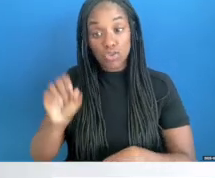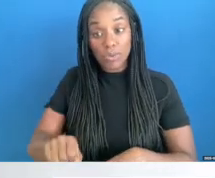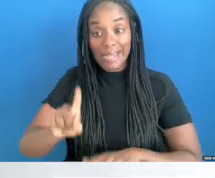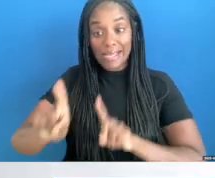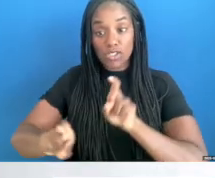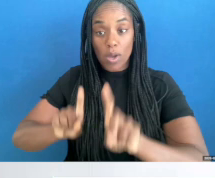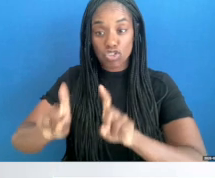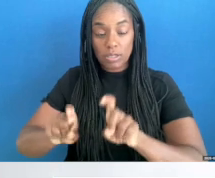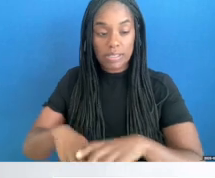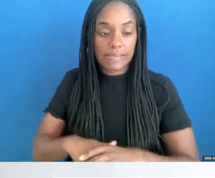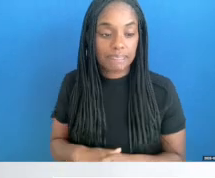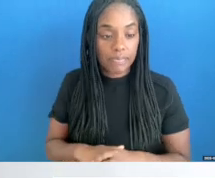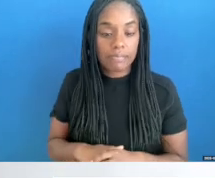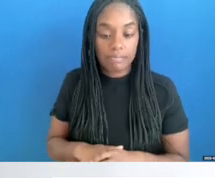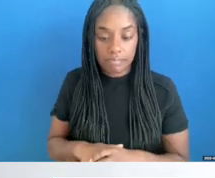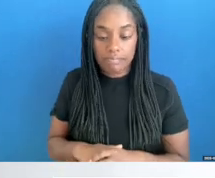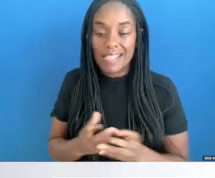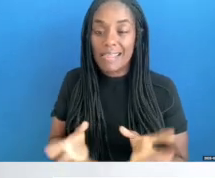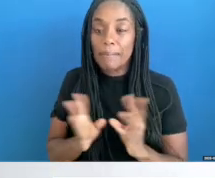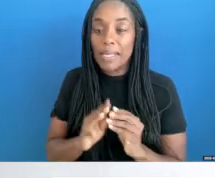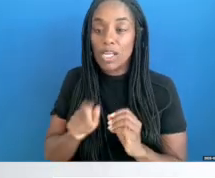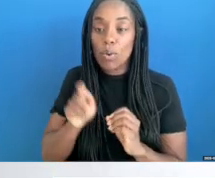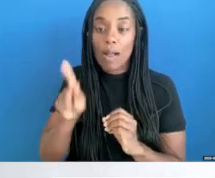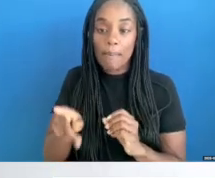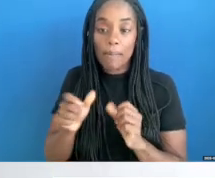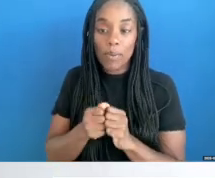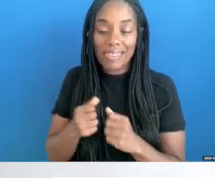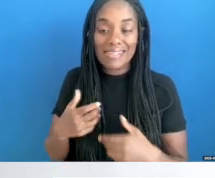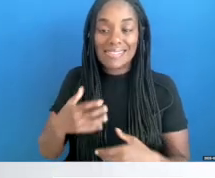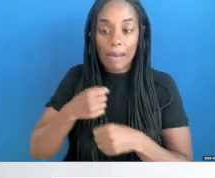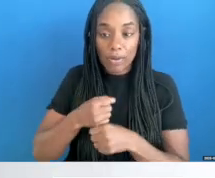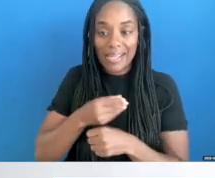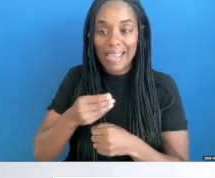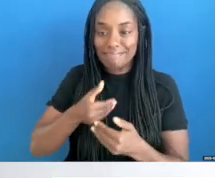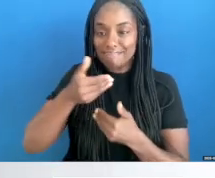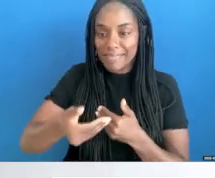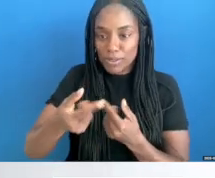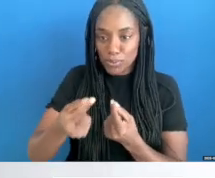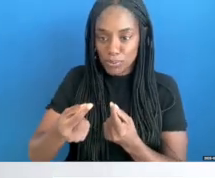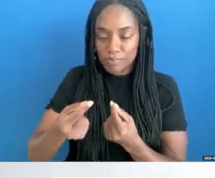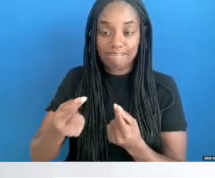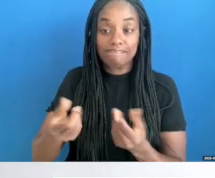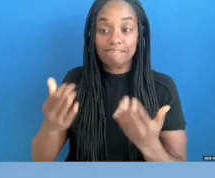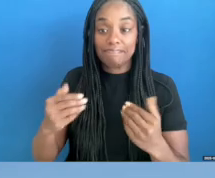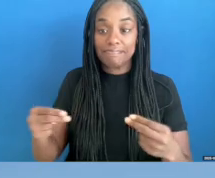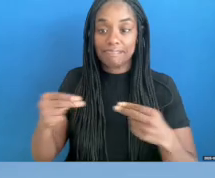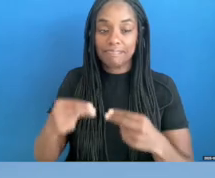We'll wrap up our meeting with a summary and next steps. Next slide.